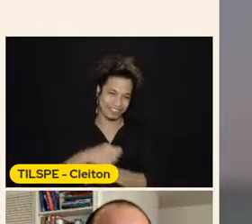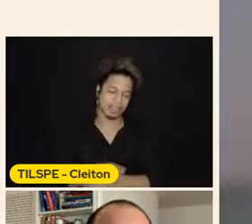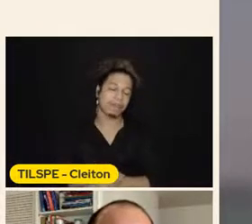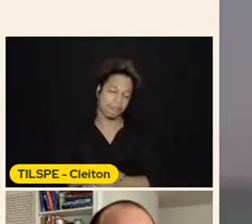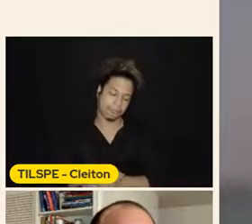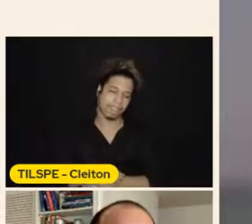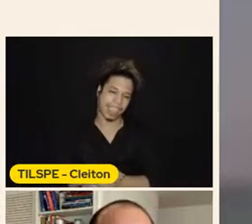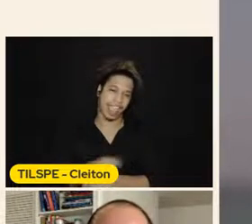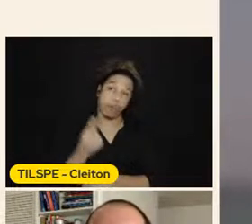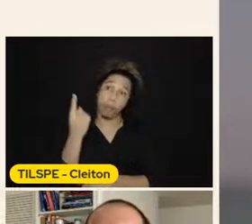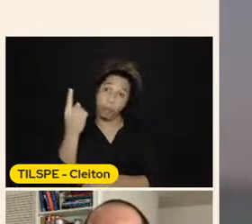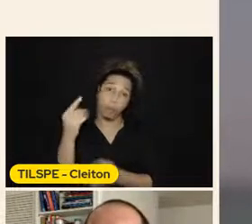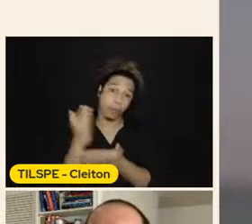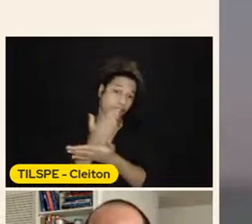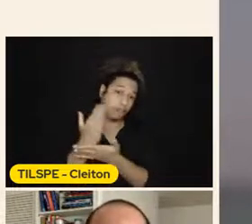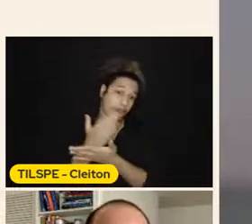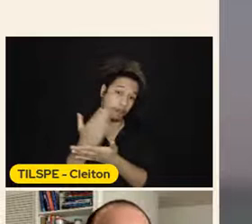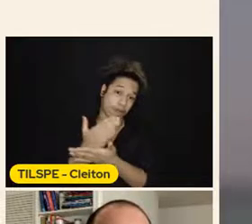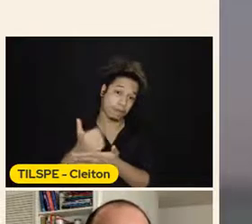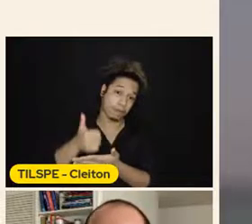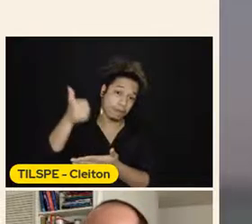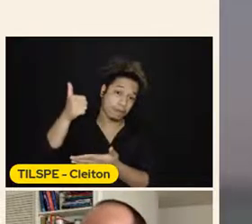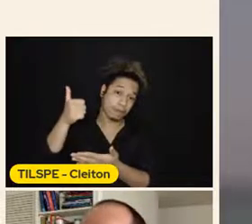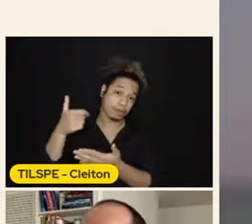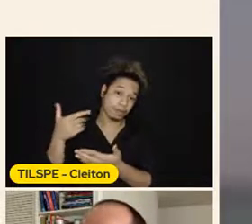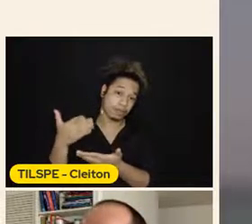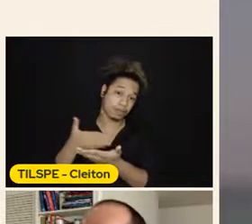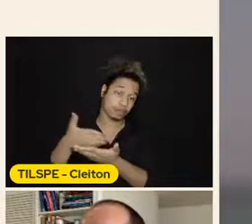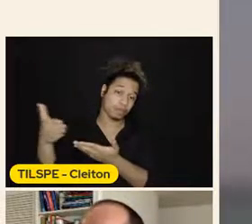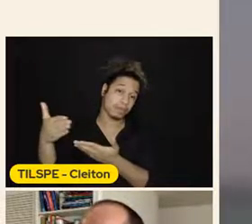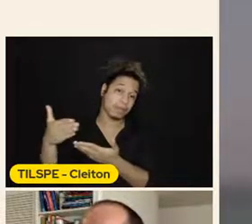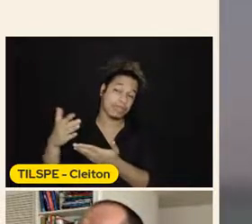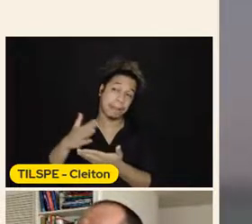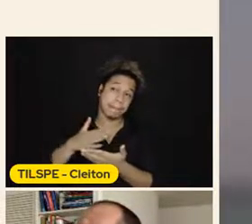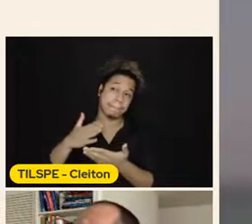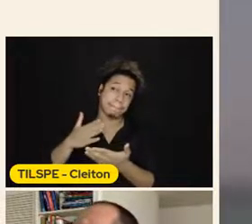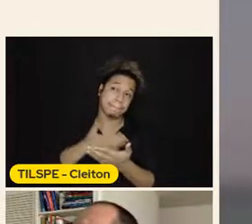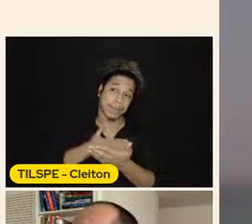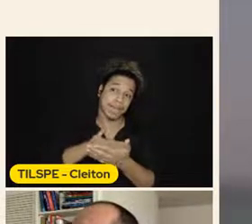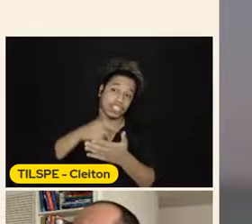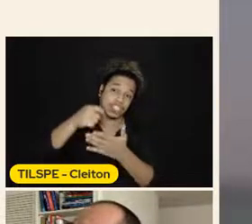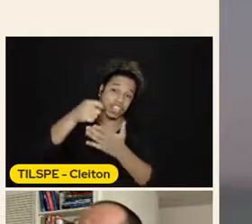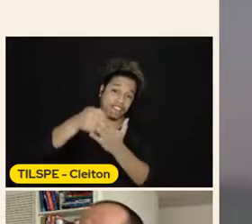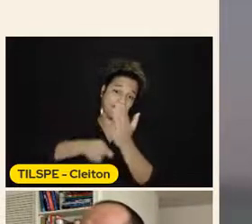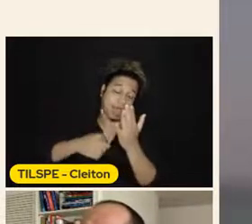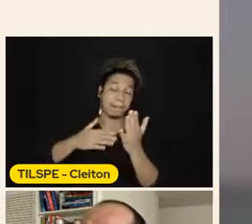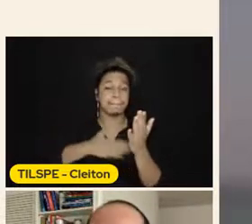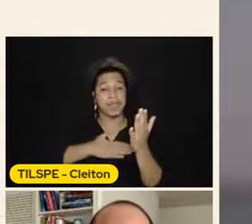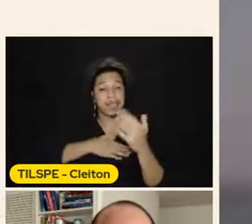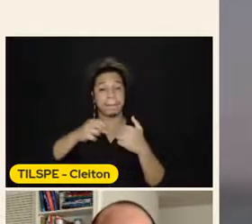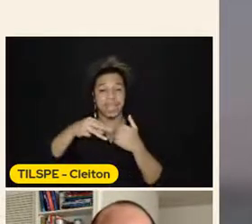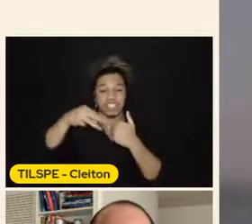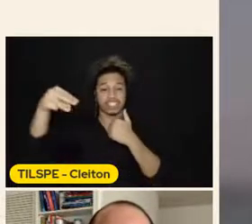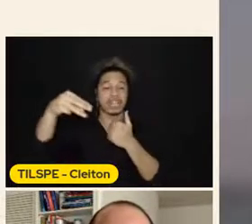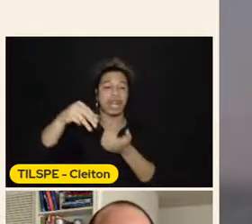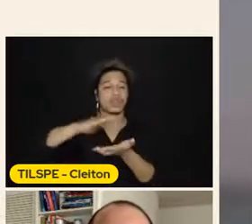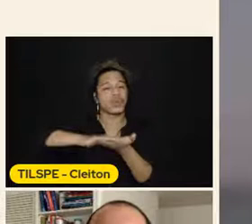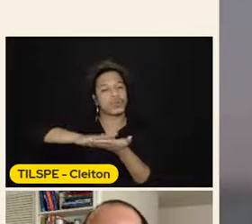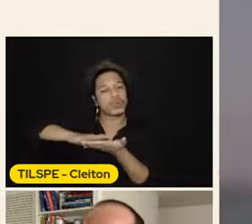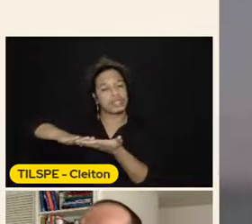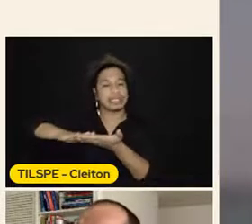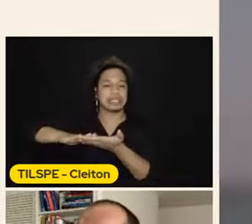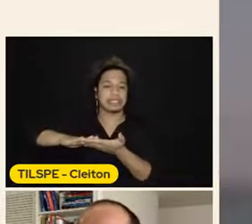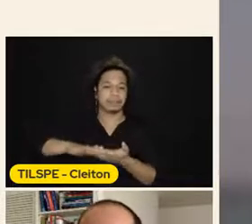I explored when I developed my master thesis, when I wrote my master thesis. And not only that, you have